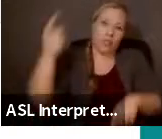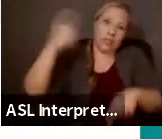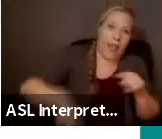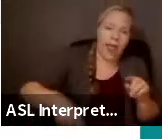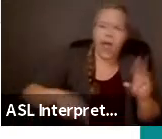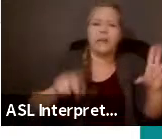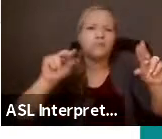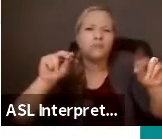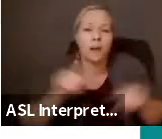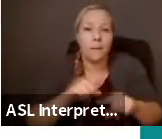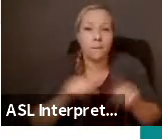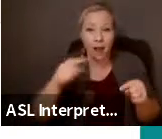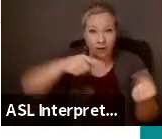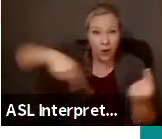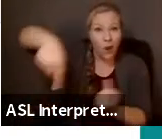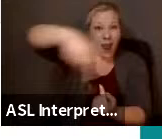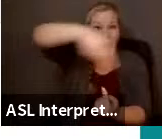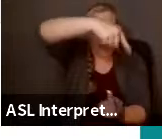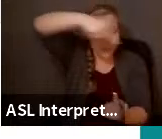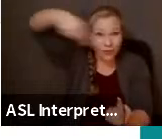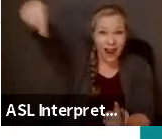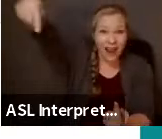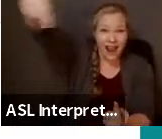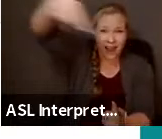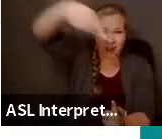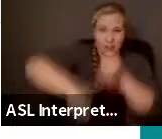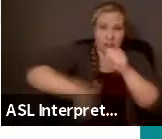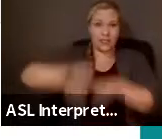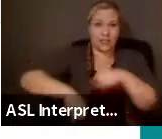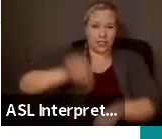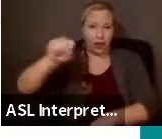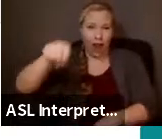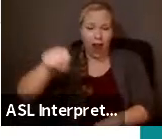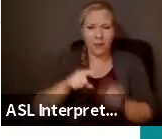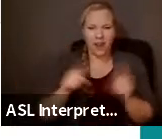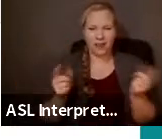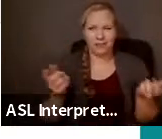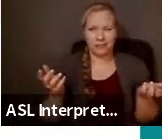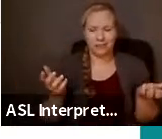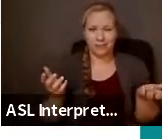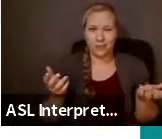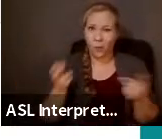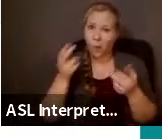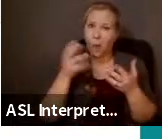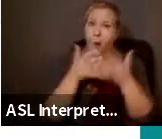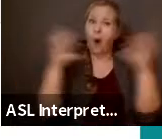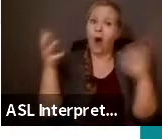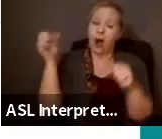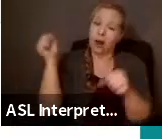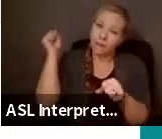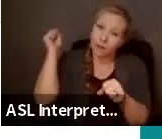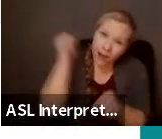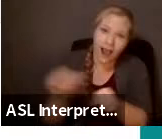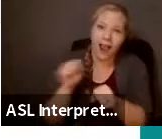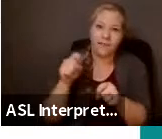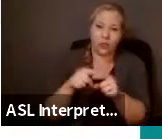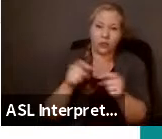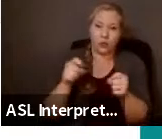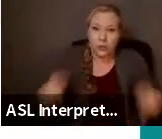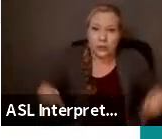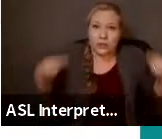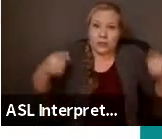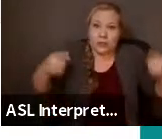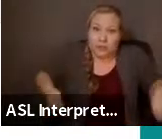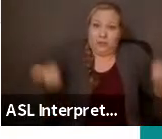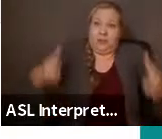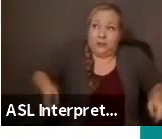people for whom, you know, a lot of physical effort in a very short time to get up. Anyway, that was my only comment, just to see